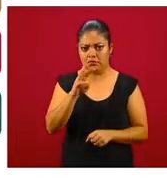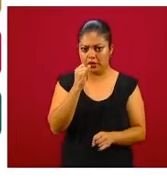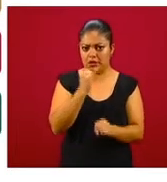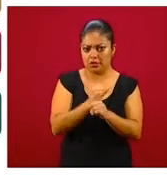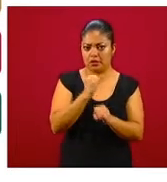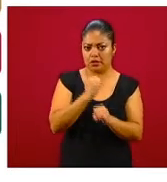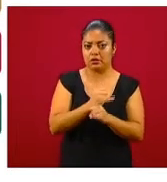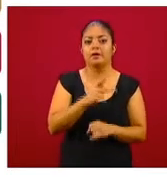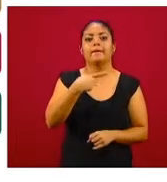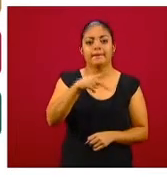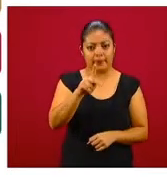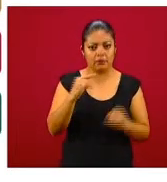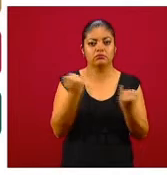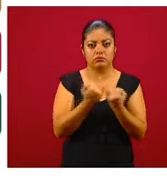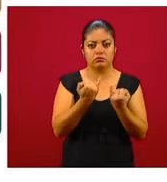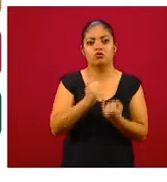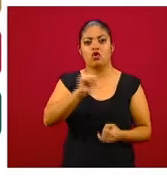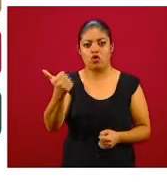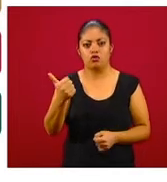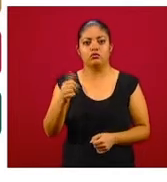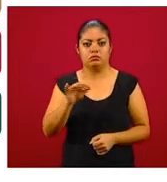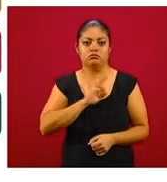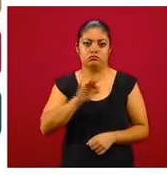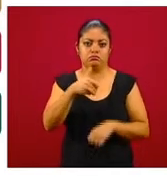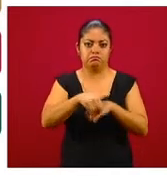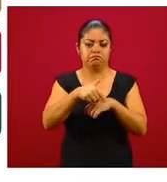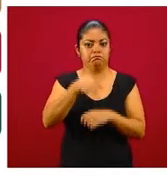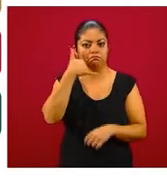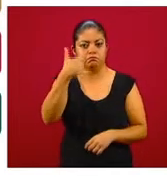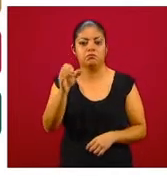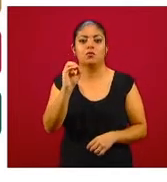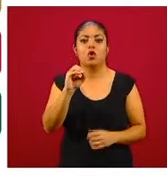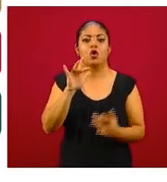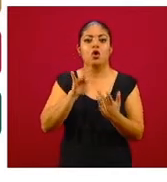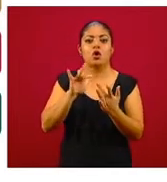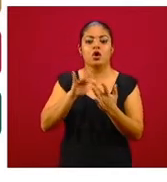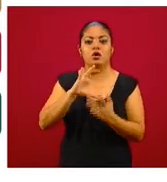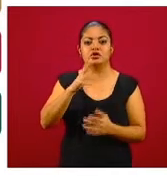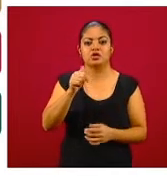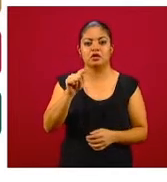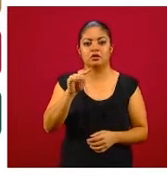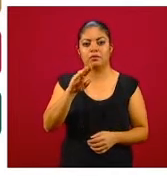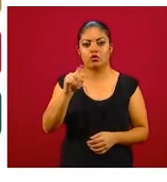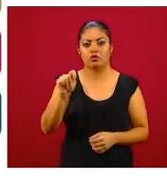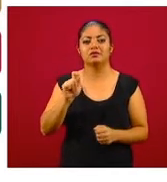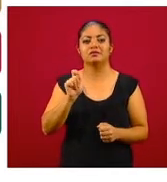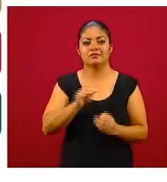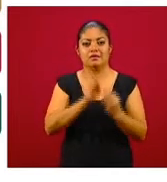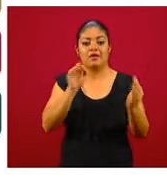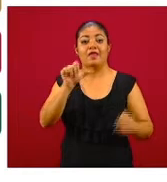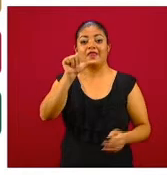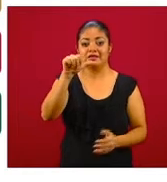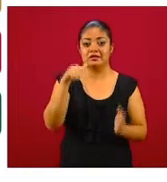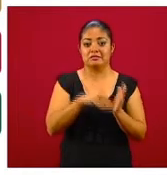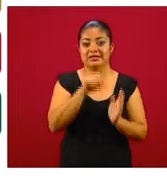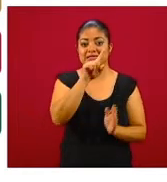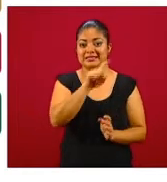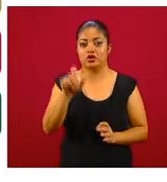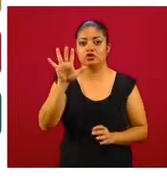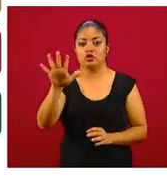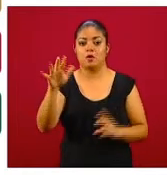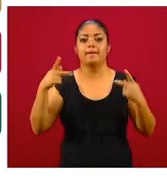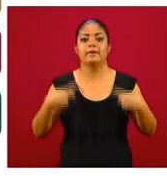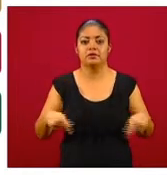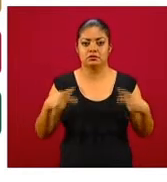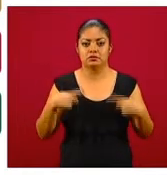the tenemos otros website. canales de But we comunicación also have como el other teléfono communication o el channels like chatbot de the Susana chatbot, Distancia. telephone. 16.105 personas se reportaron